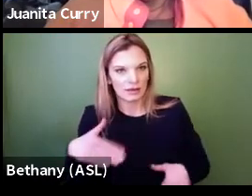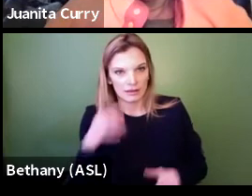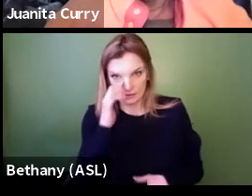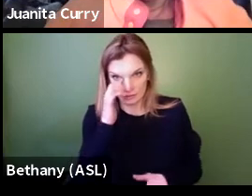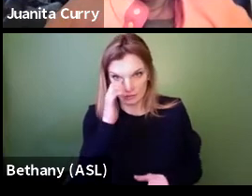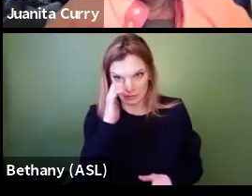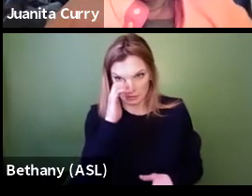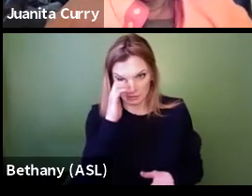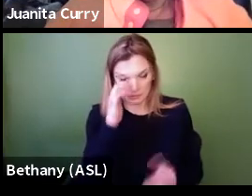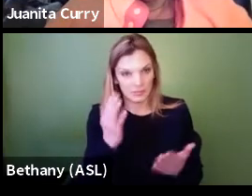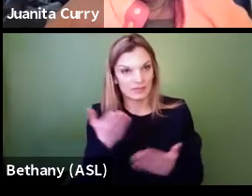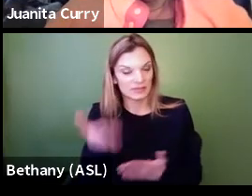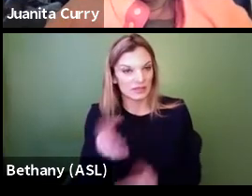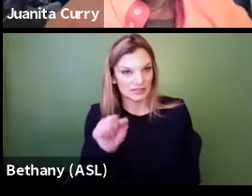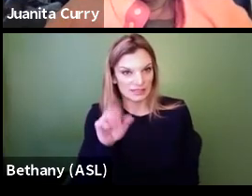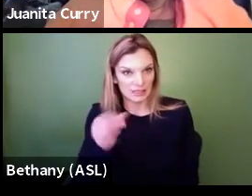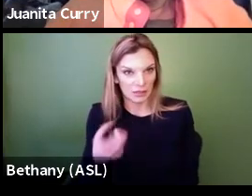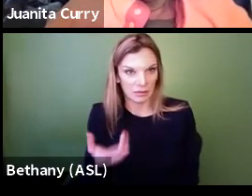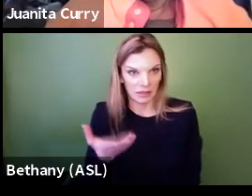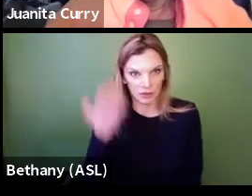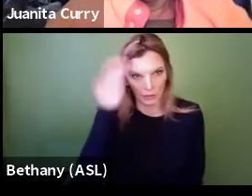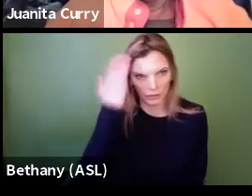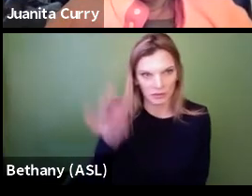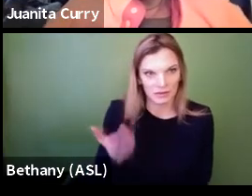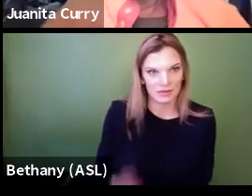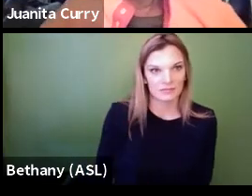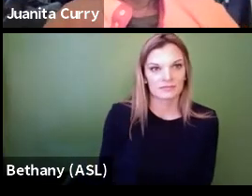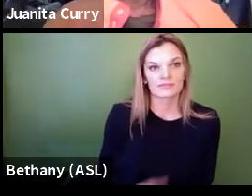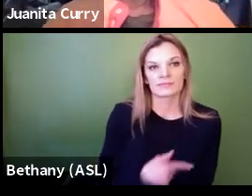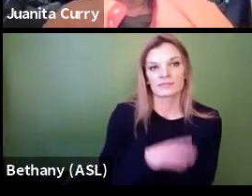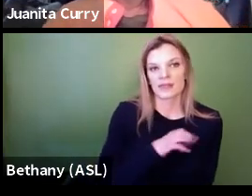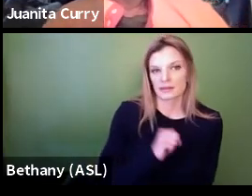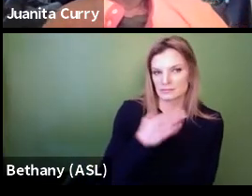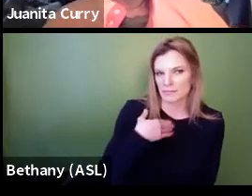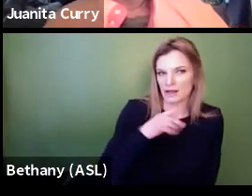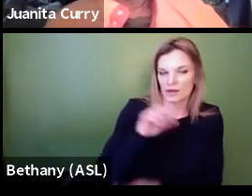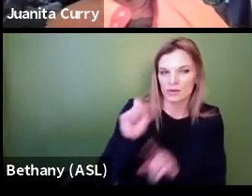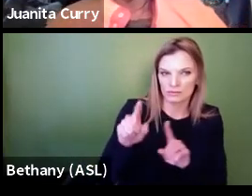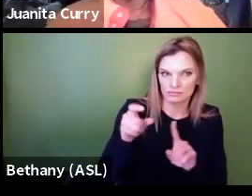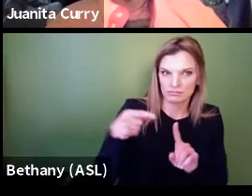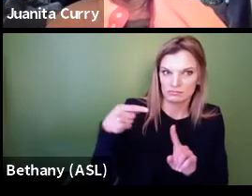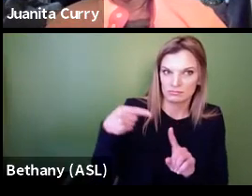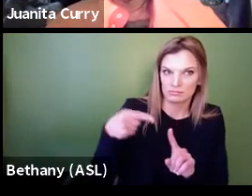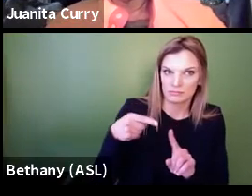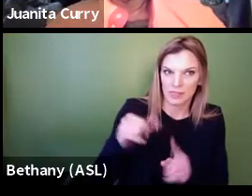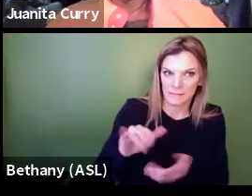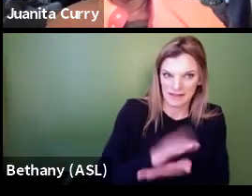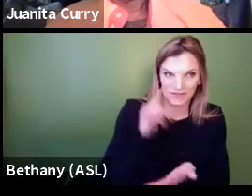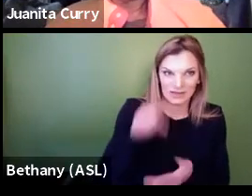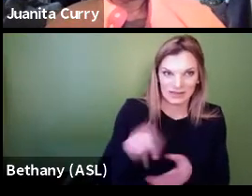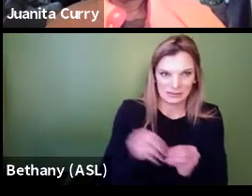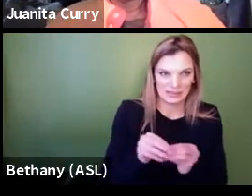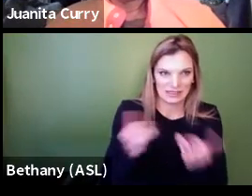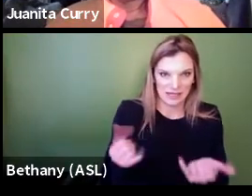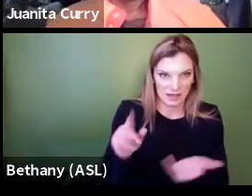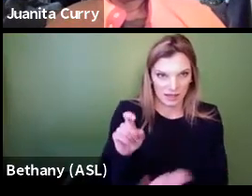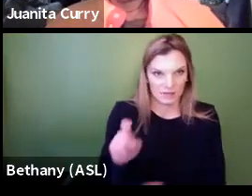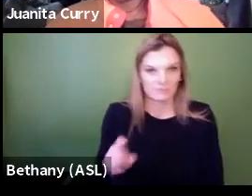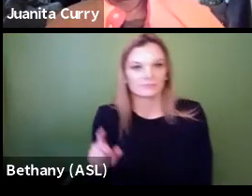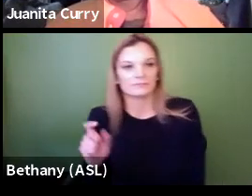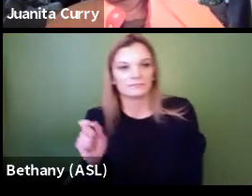it's there. Maybe Sarah or okay. Sally could confirm that. I guess my question was it in this packet for this meeting today?